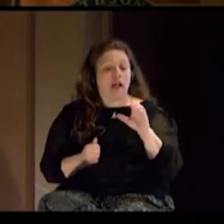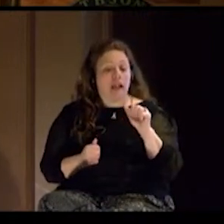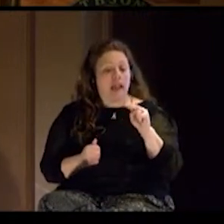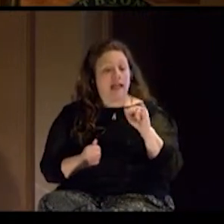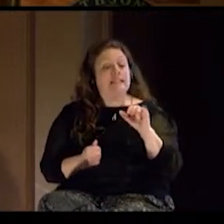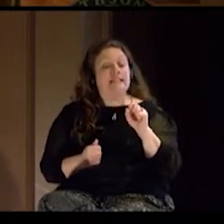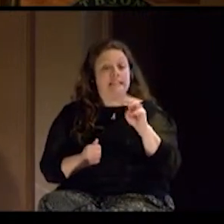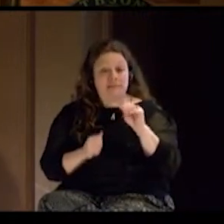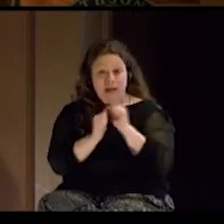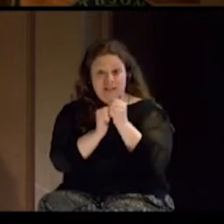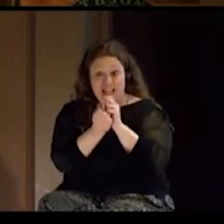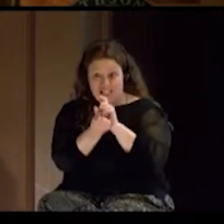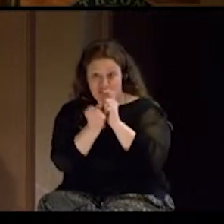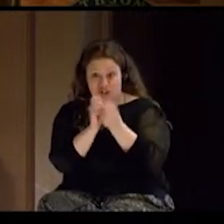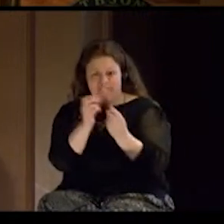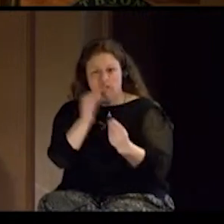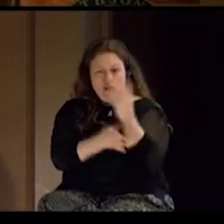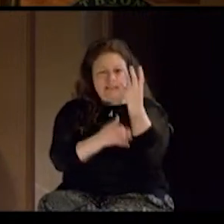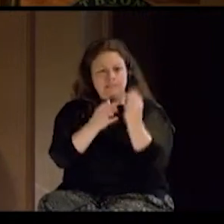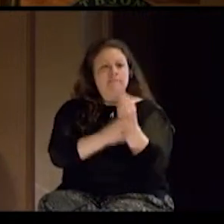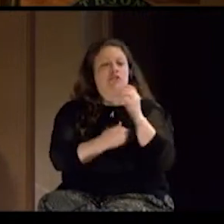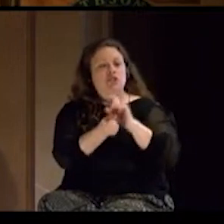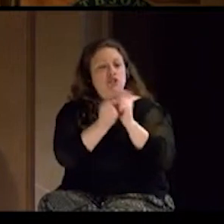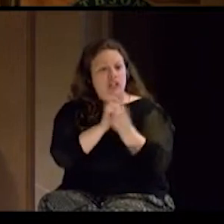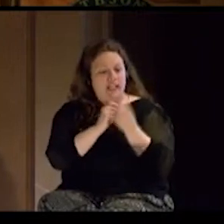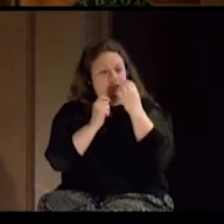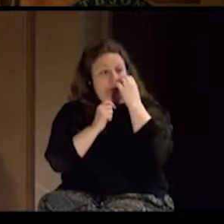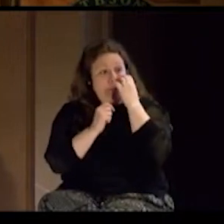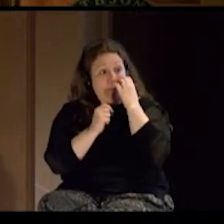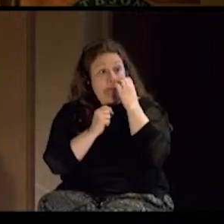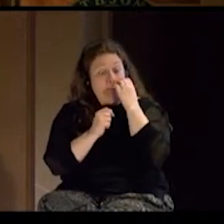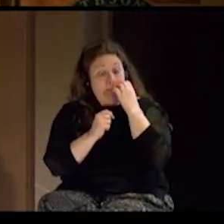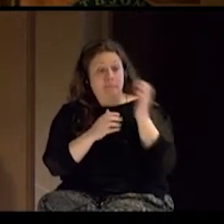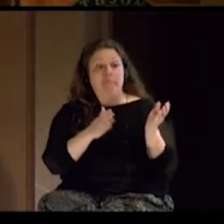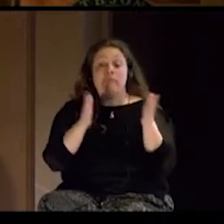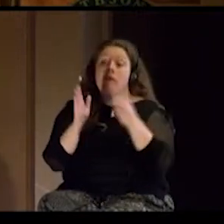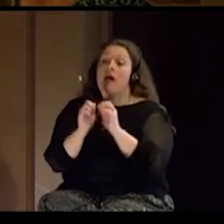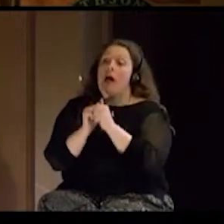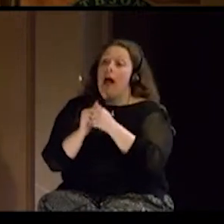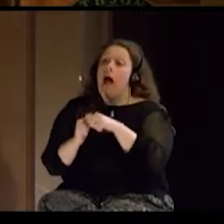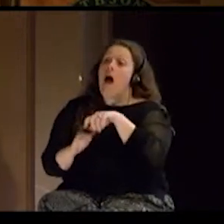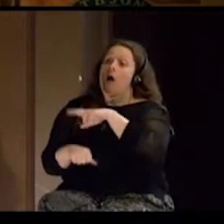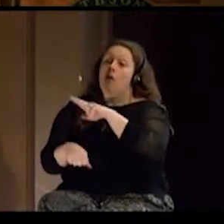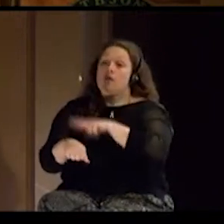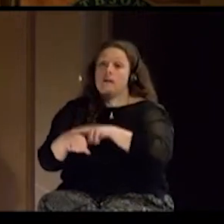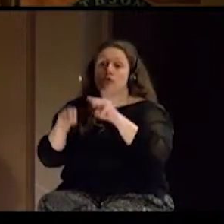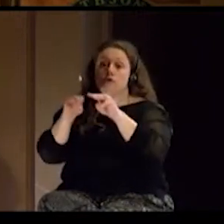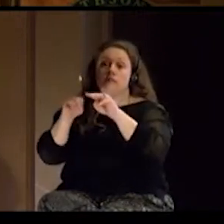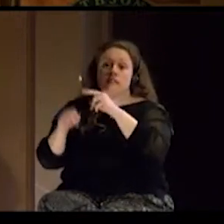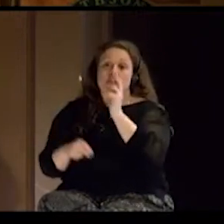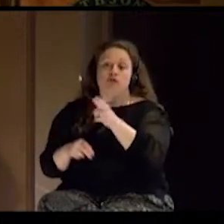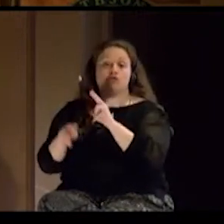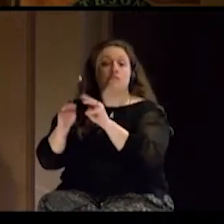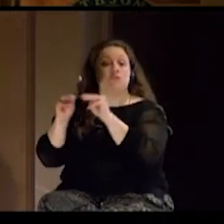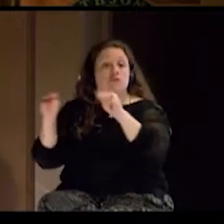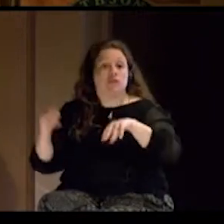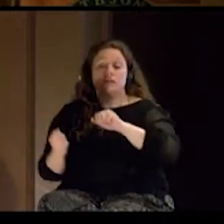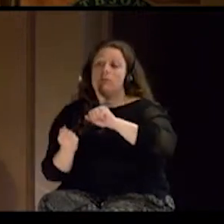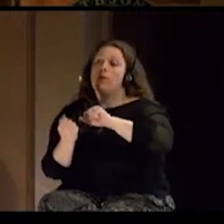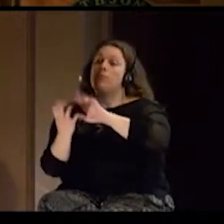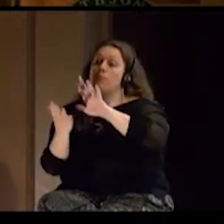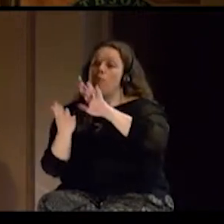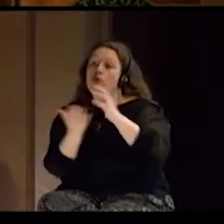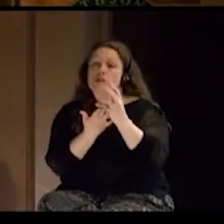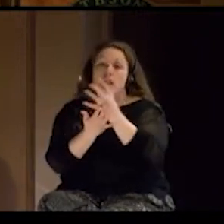and life on Earth? And how can a natural history museum approach collections and stewardship in a way that is both ethical and